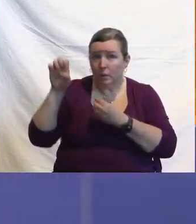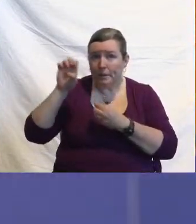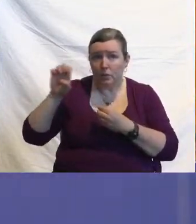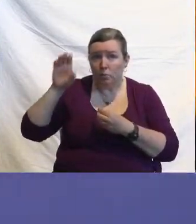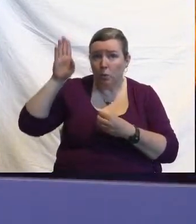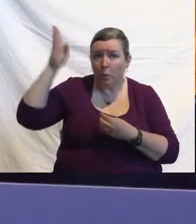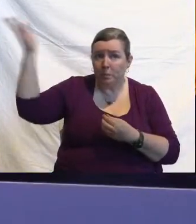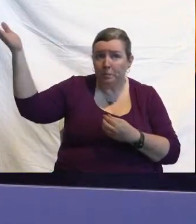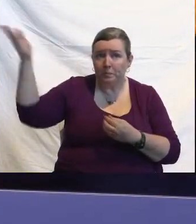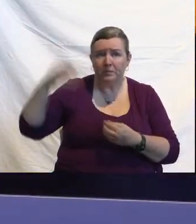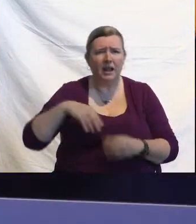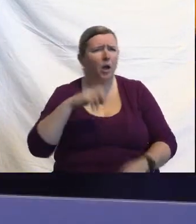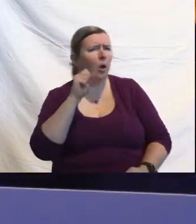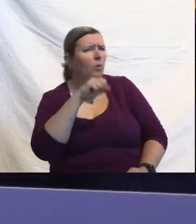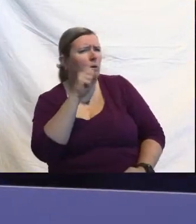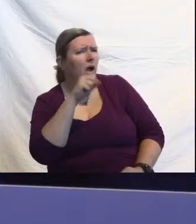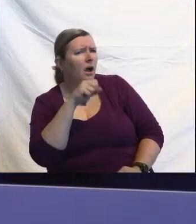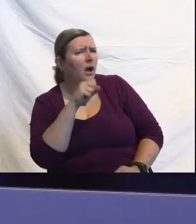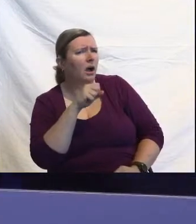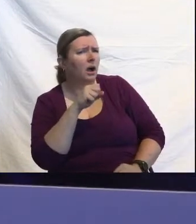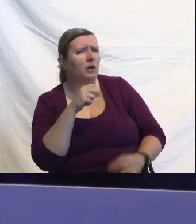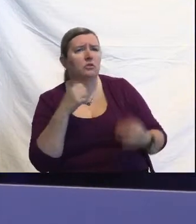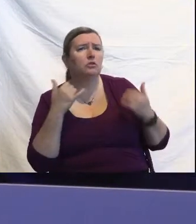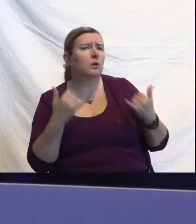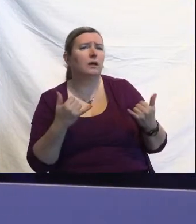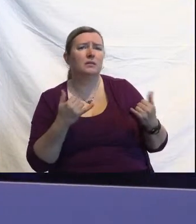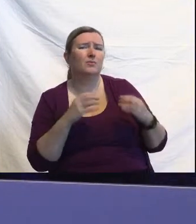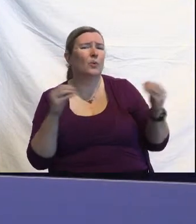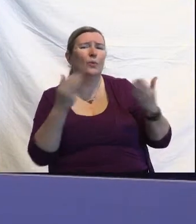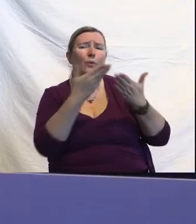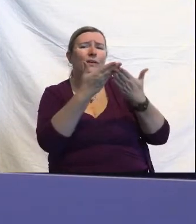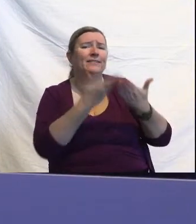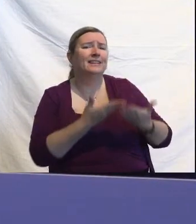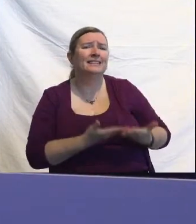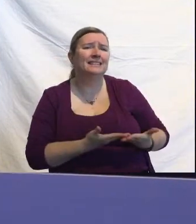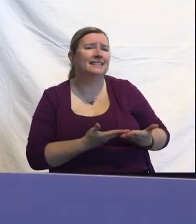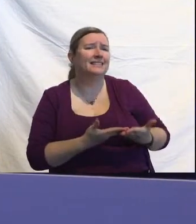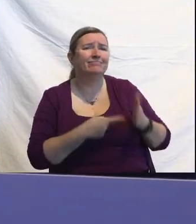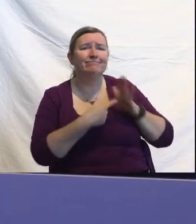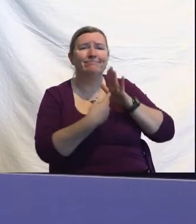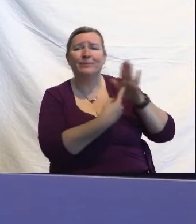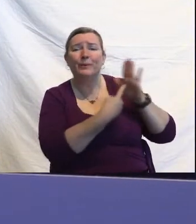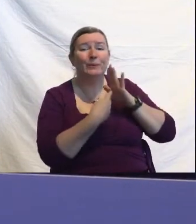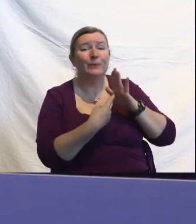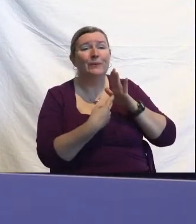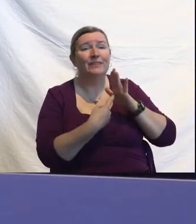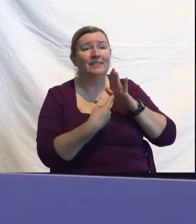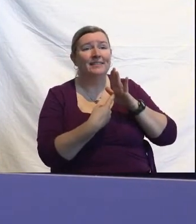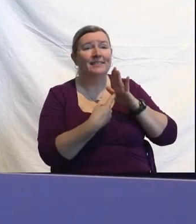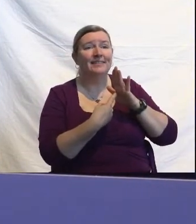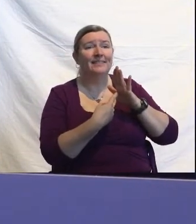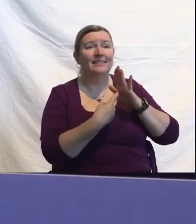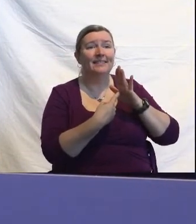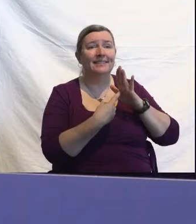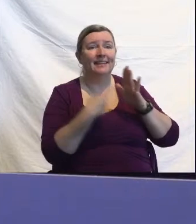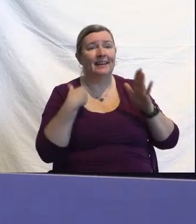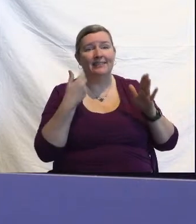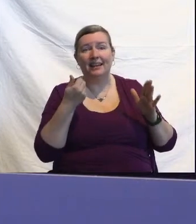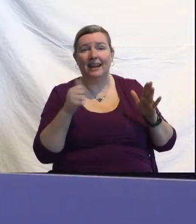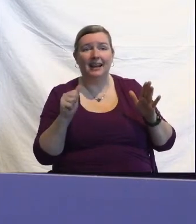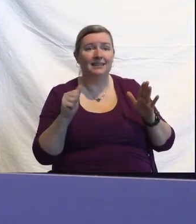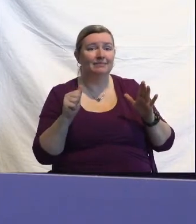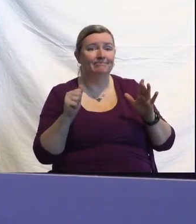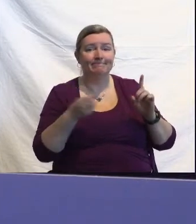to add that right now, there's no evidence at this time to suggest that that there's an impact to the